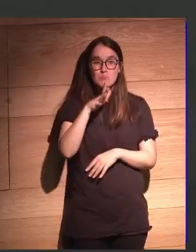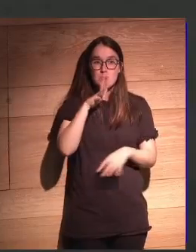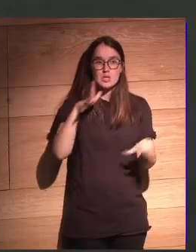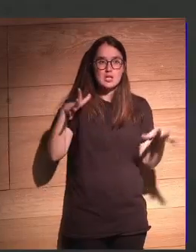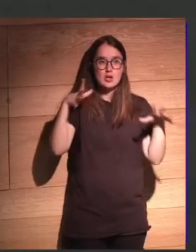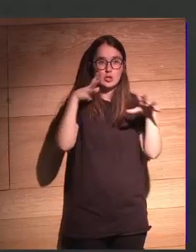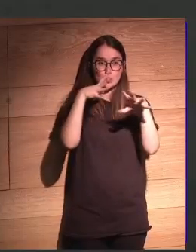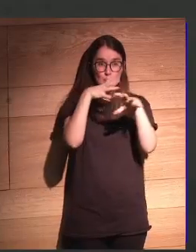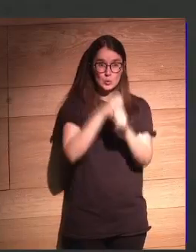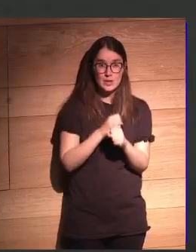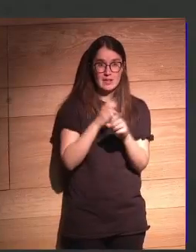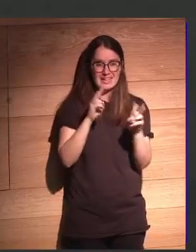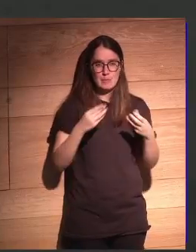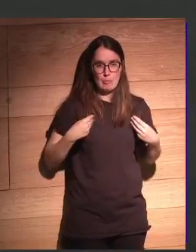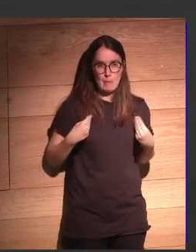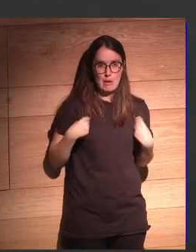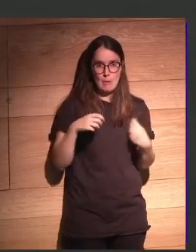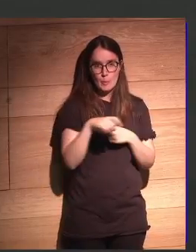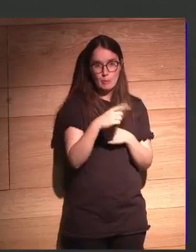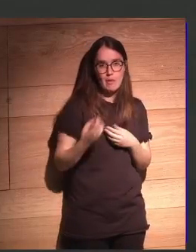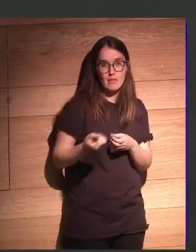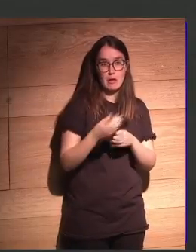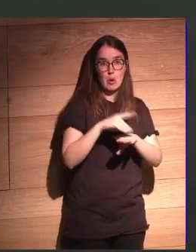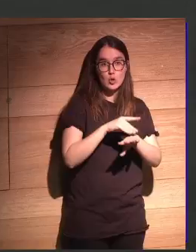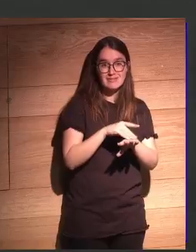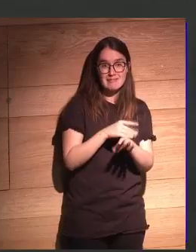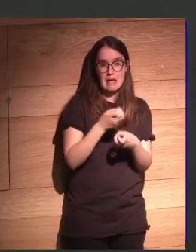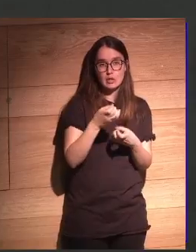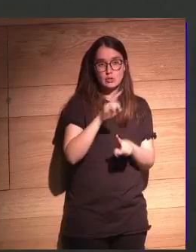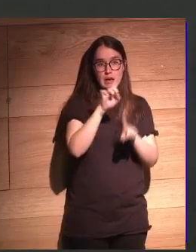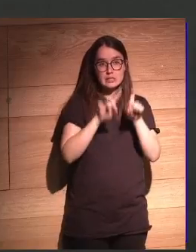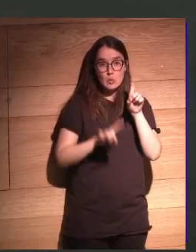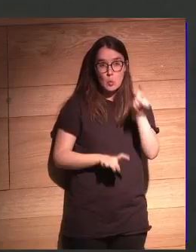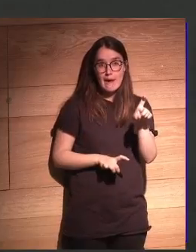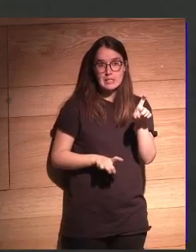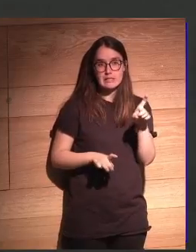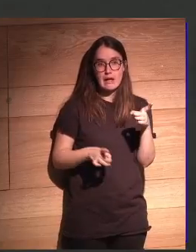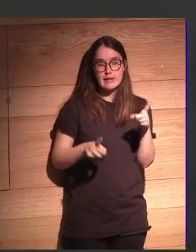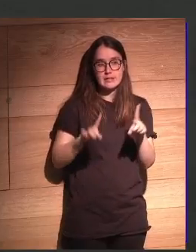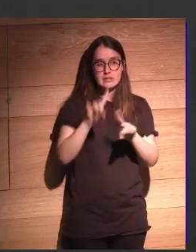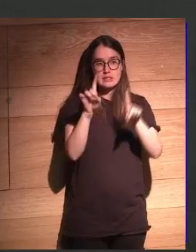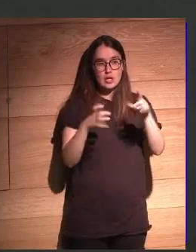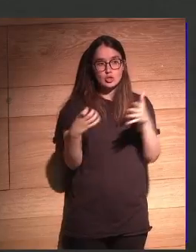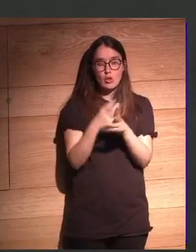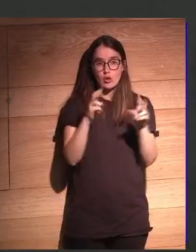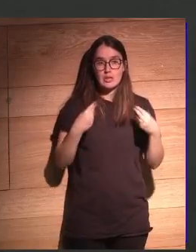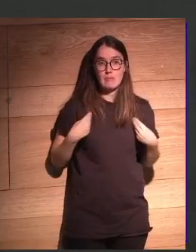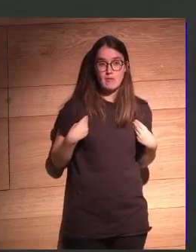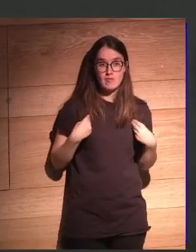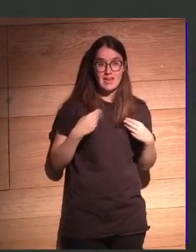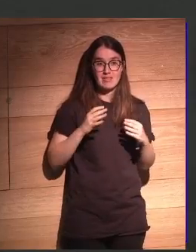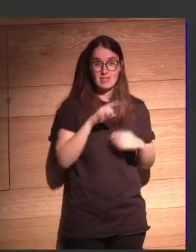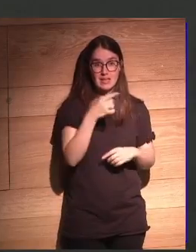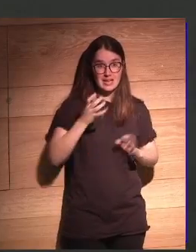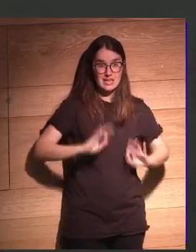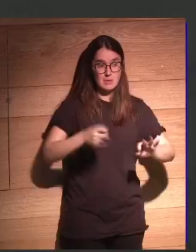think that's even a greater source of joy. The darkness, the opacity regarding